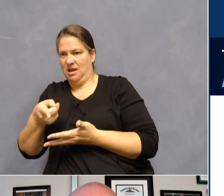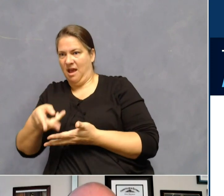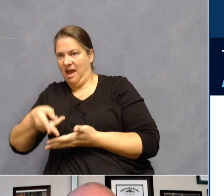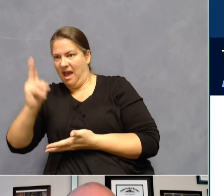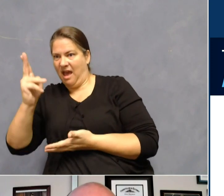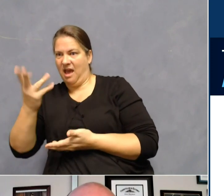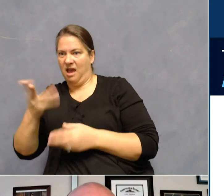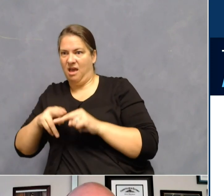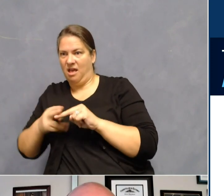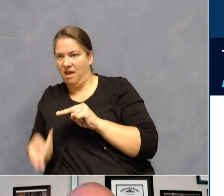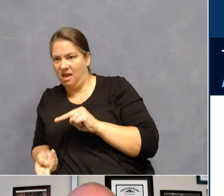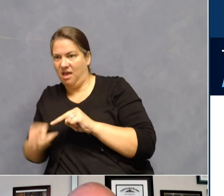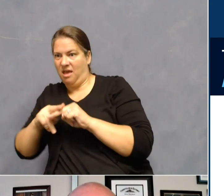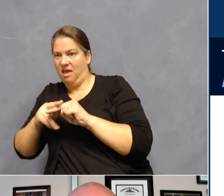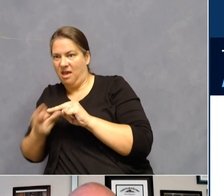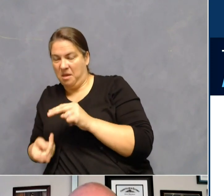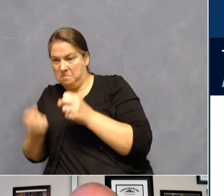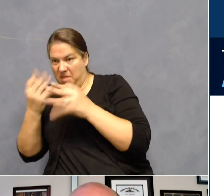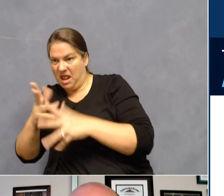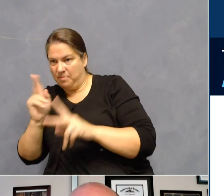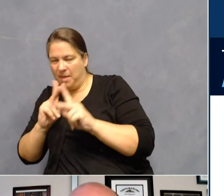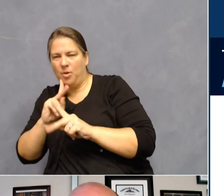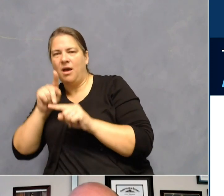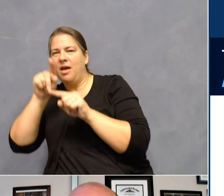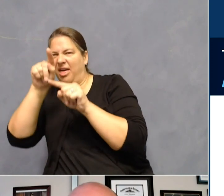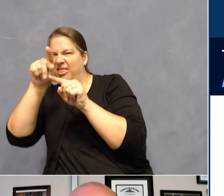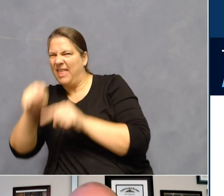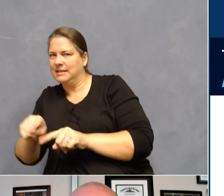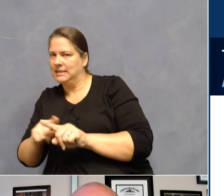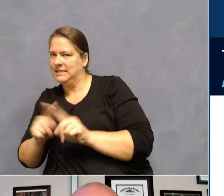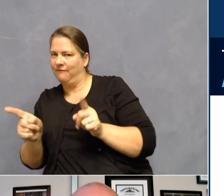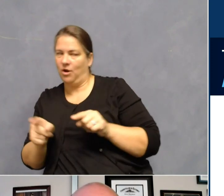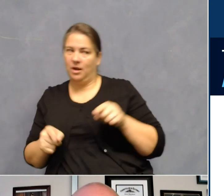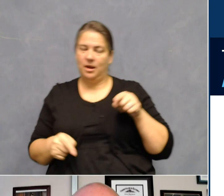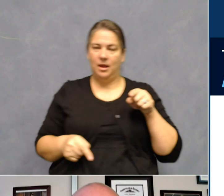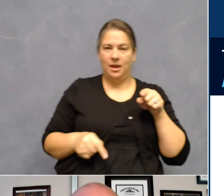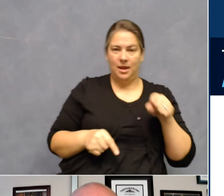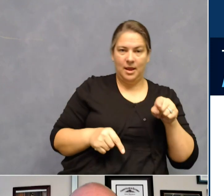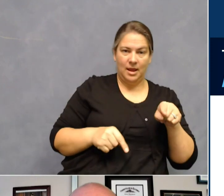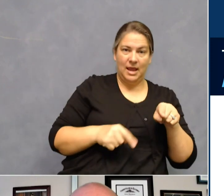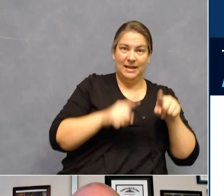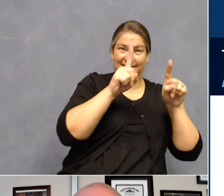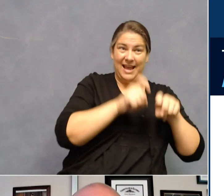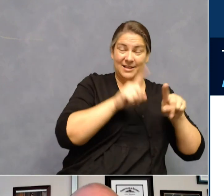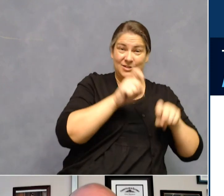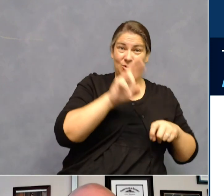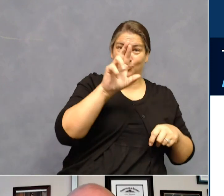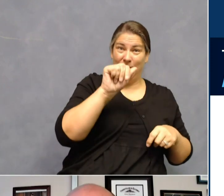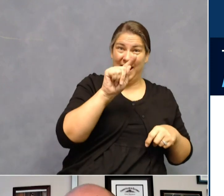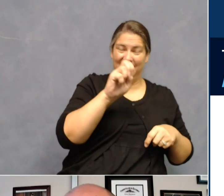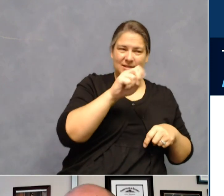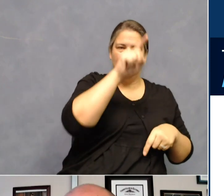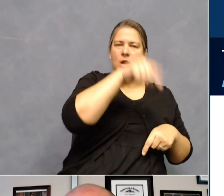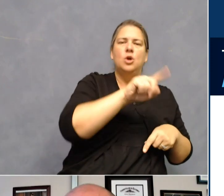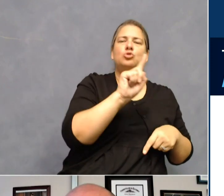I hope that helps to put this in context. And two, for my younger audience, there is a reference, there is